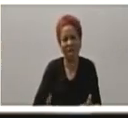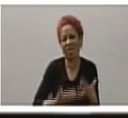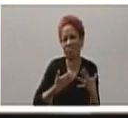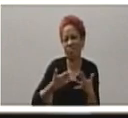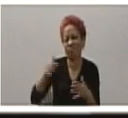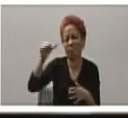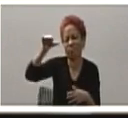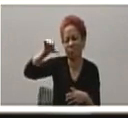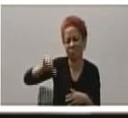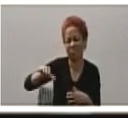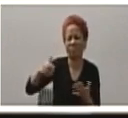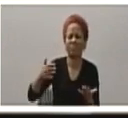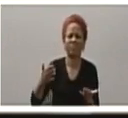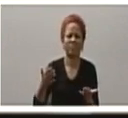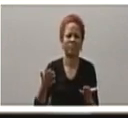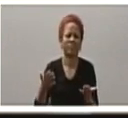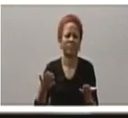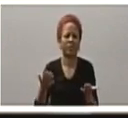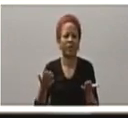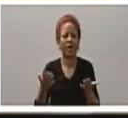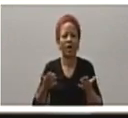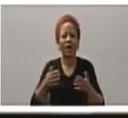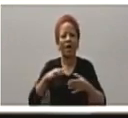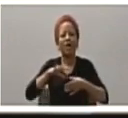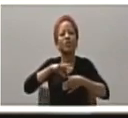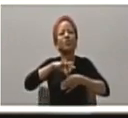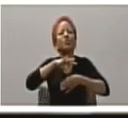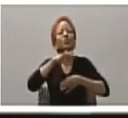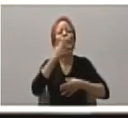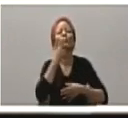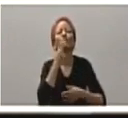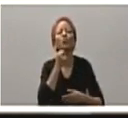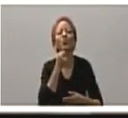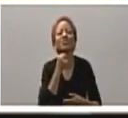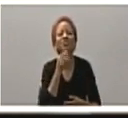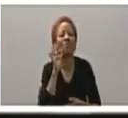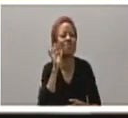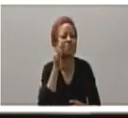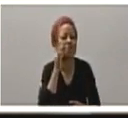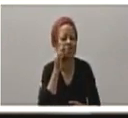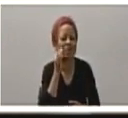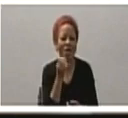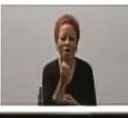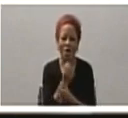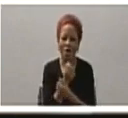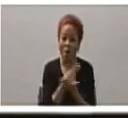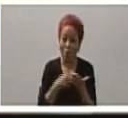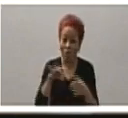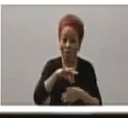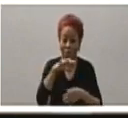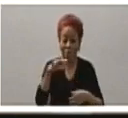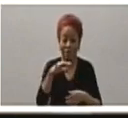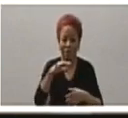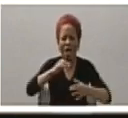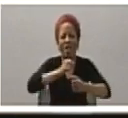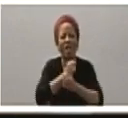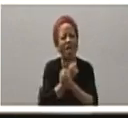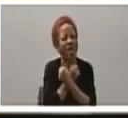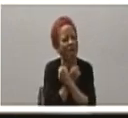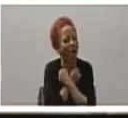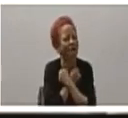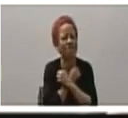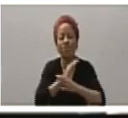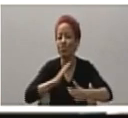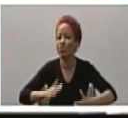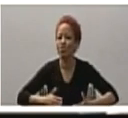The sweetest fruit of the Holy Spirit are love. Love and joy, as the Lord tells us in the